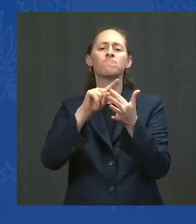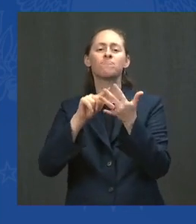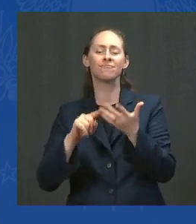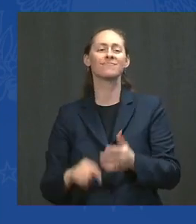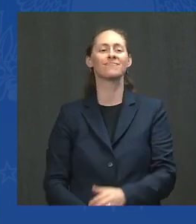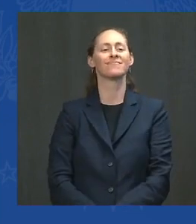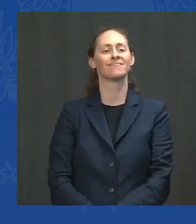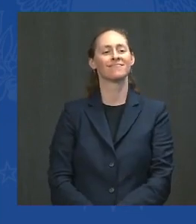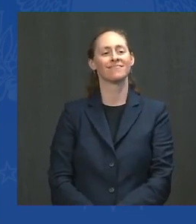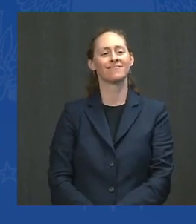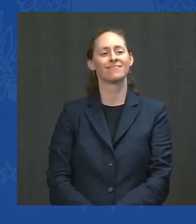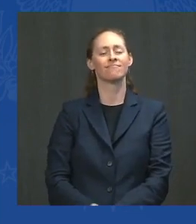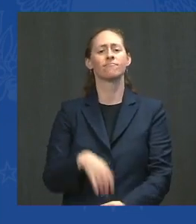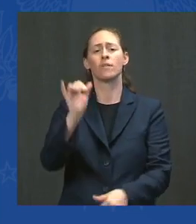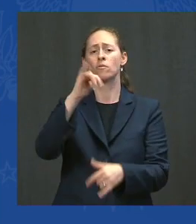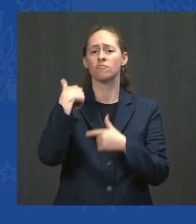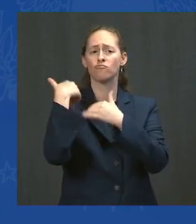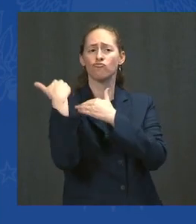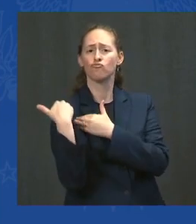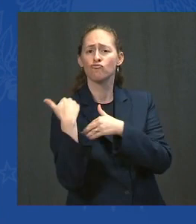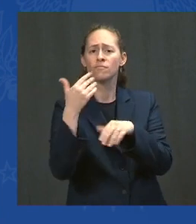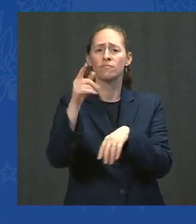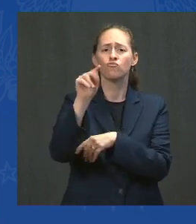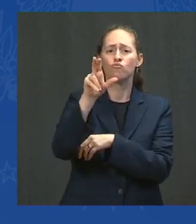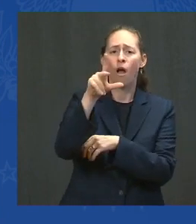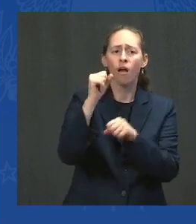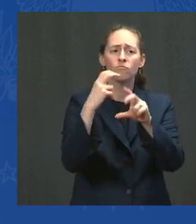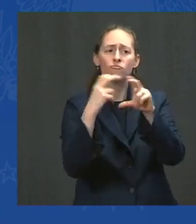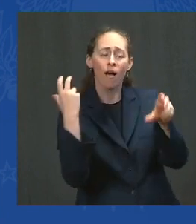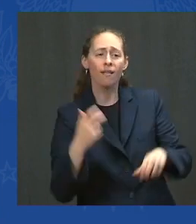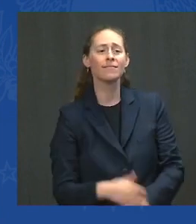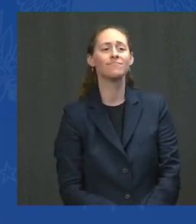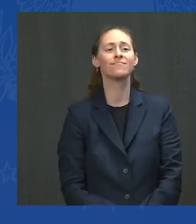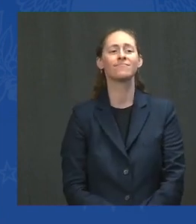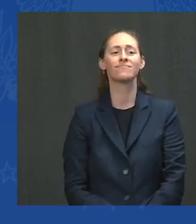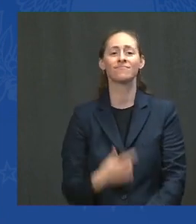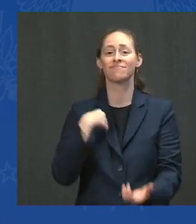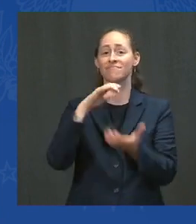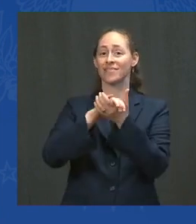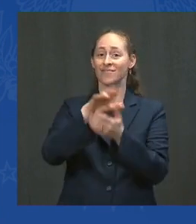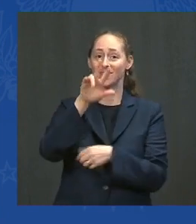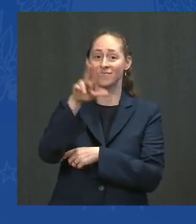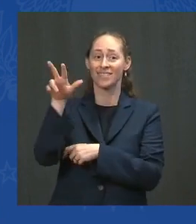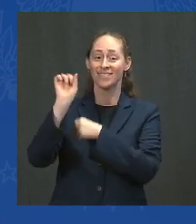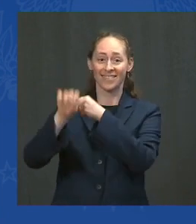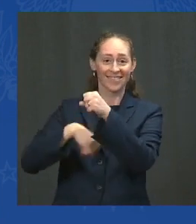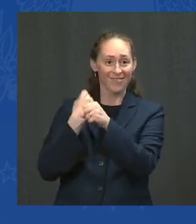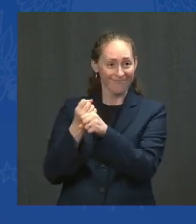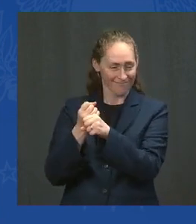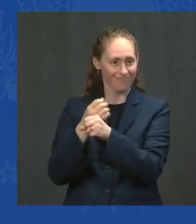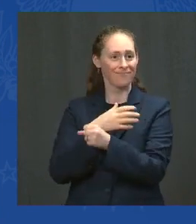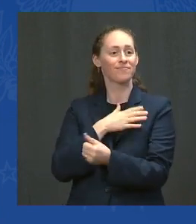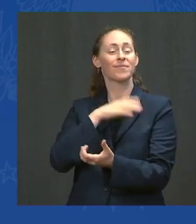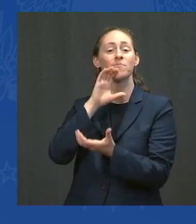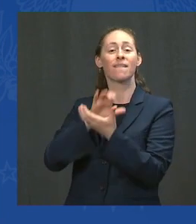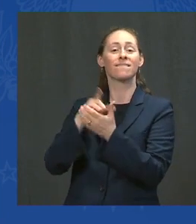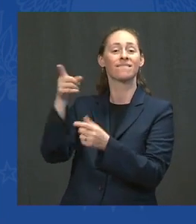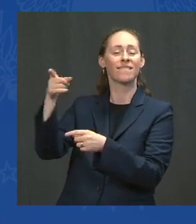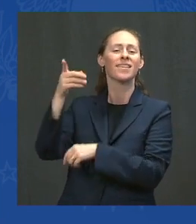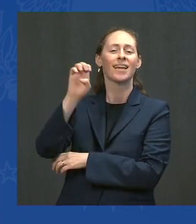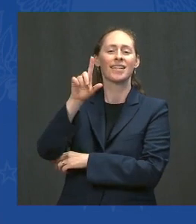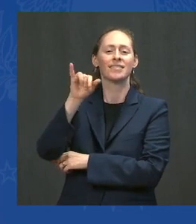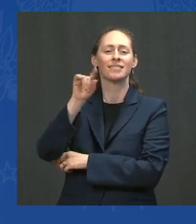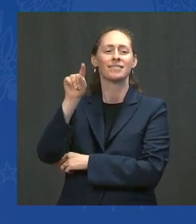I've been married for 33 years to my wife, Elizabeth, and I have two children, my daughter, Kayla, who I mentioned is an ER